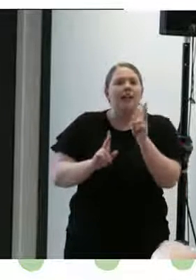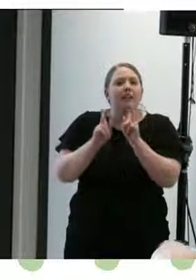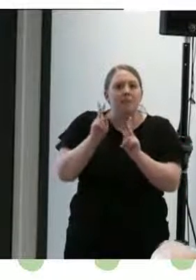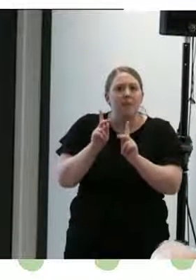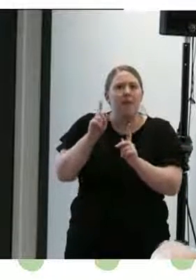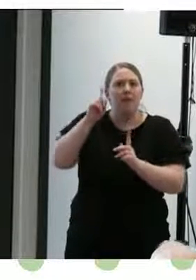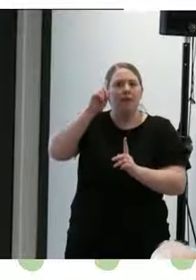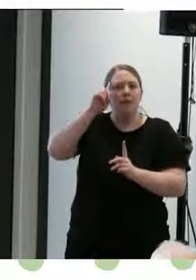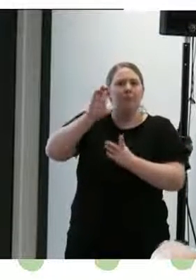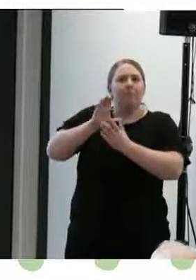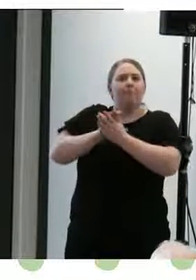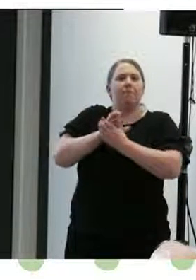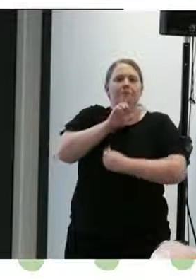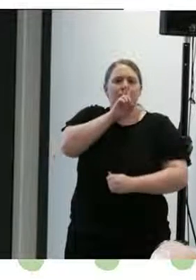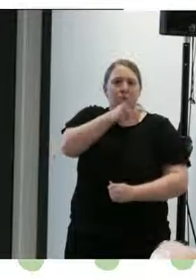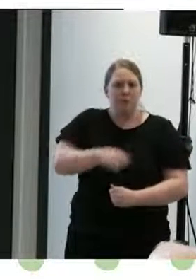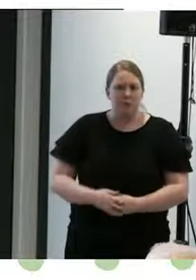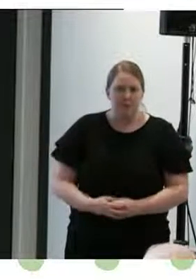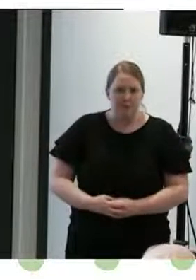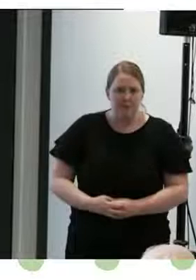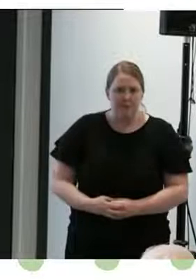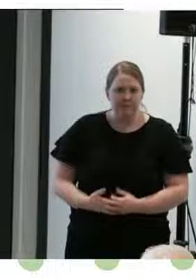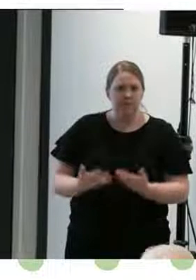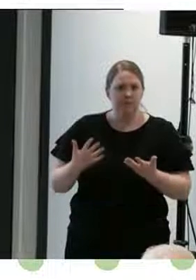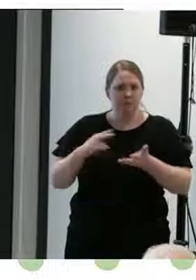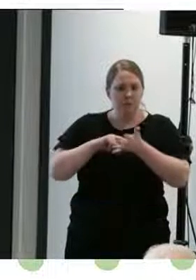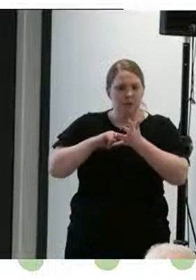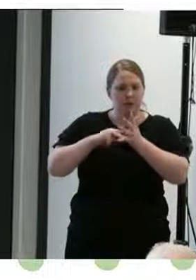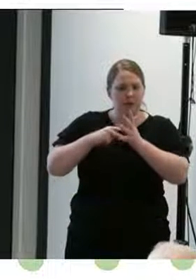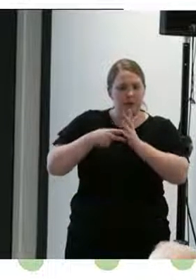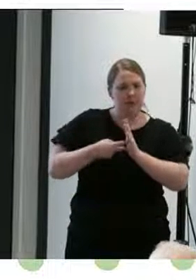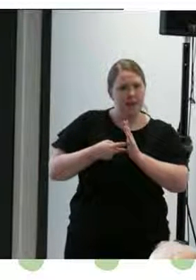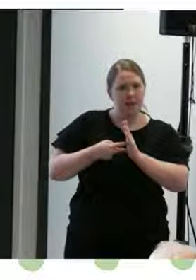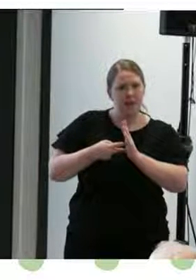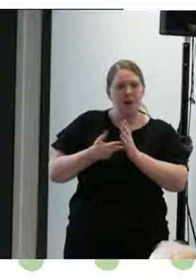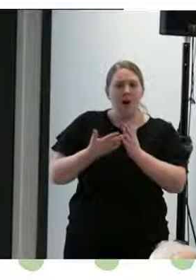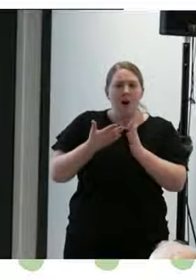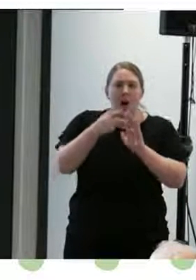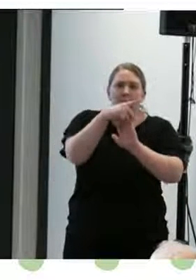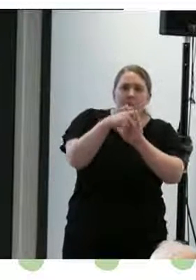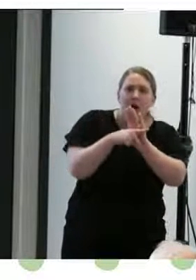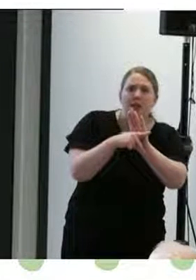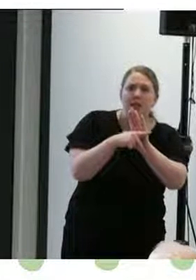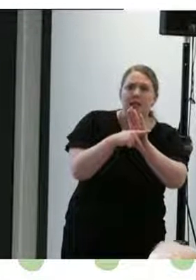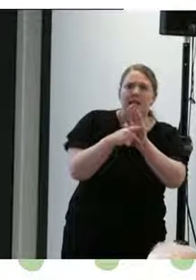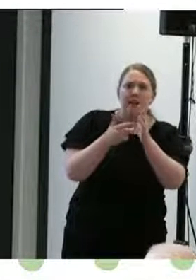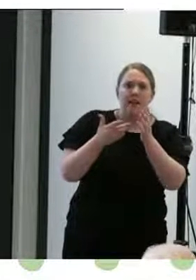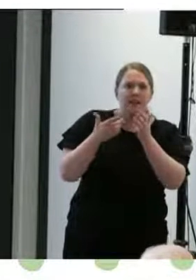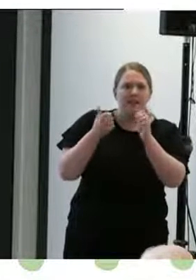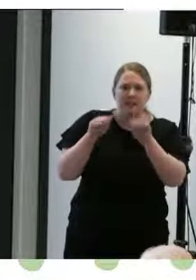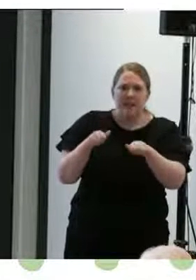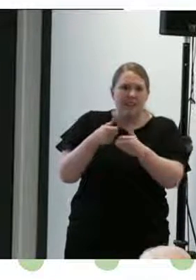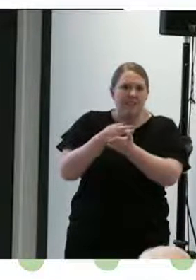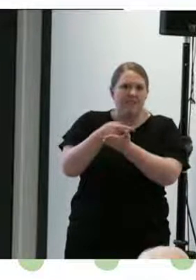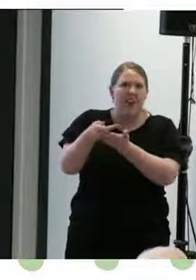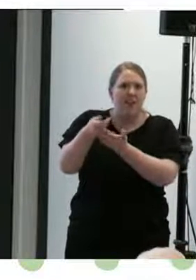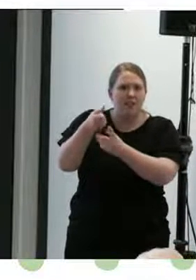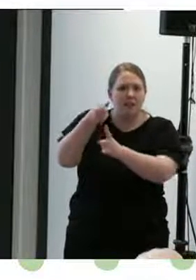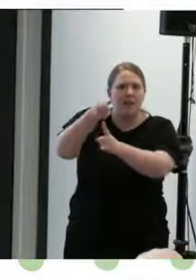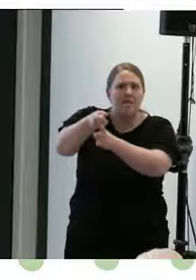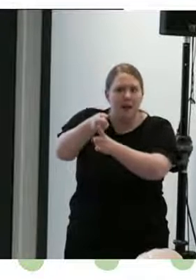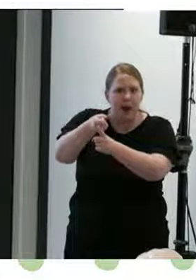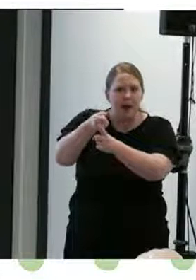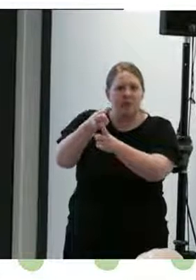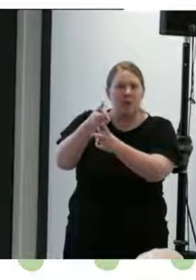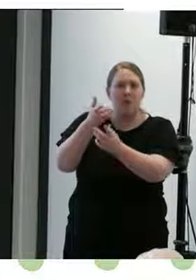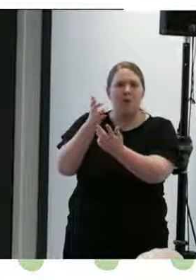true. And what that means is that our very well-intentioned policies could fail to reach these people and fail to appeal